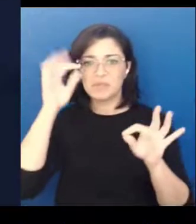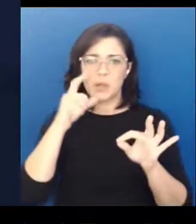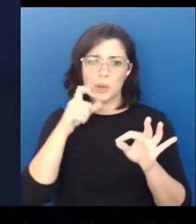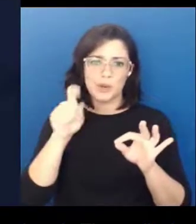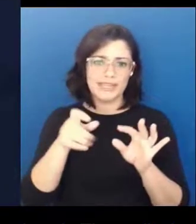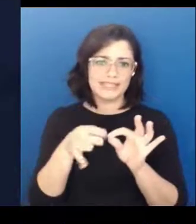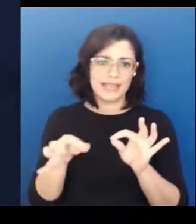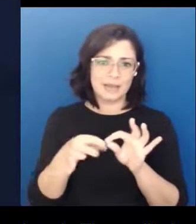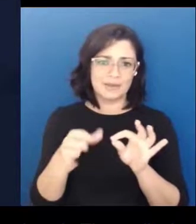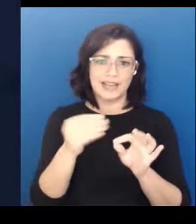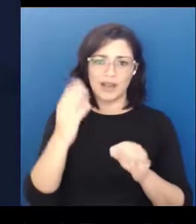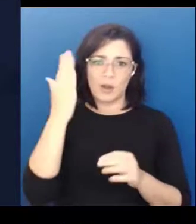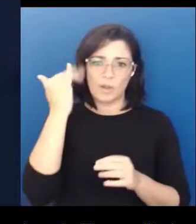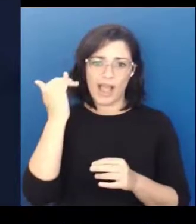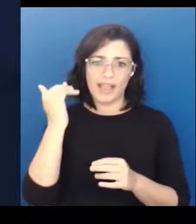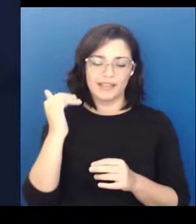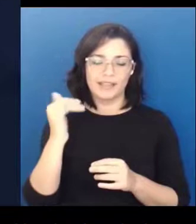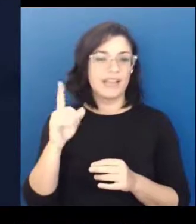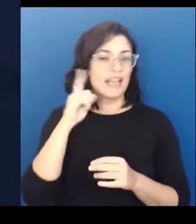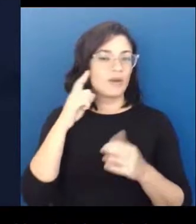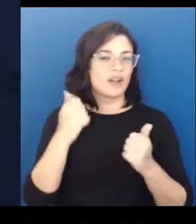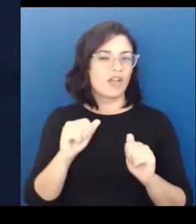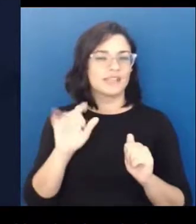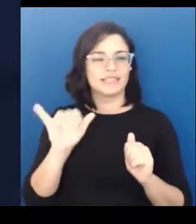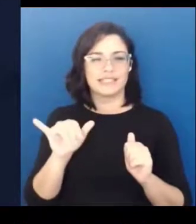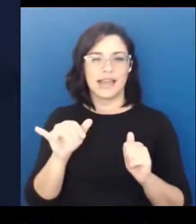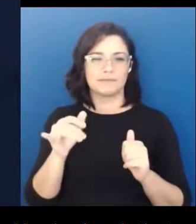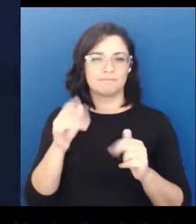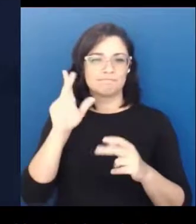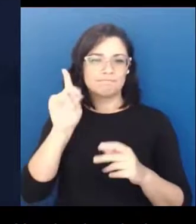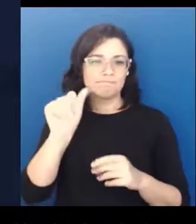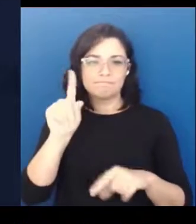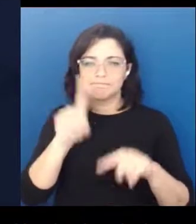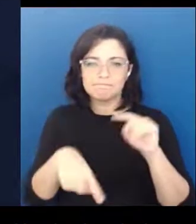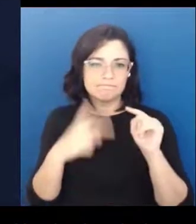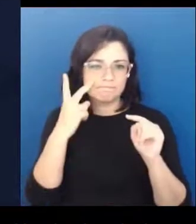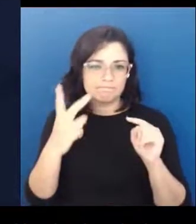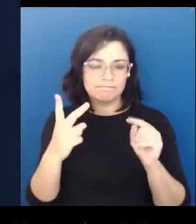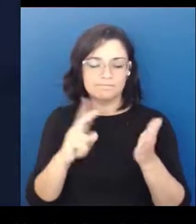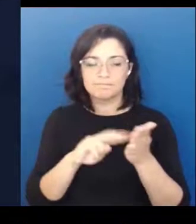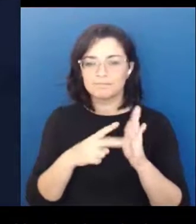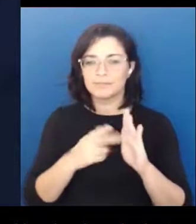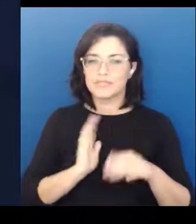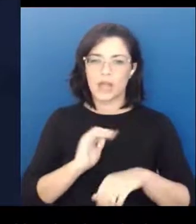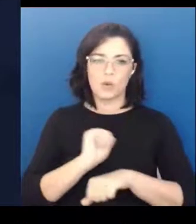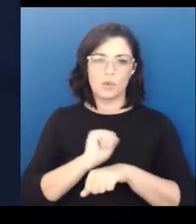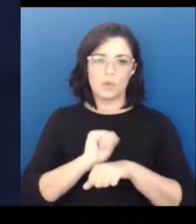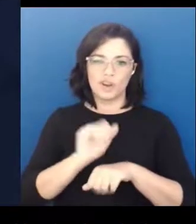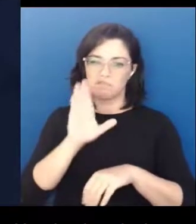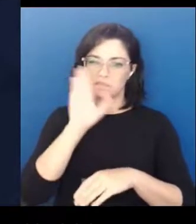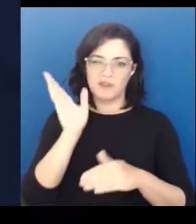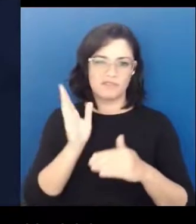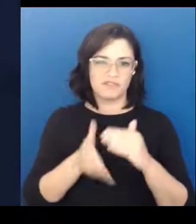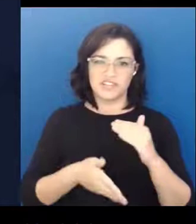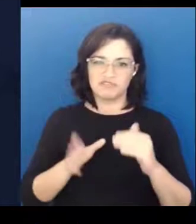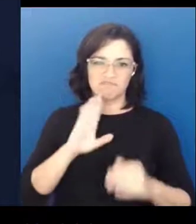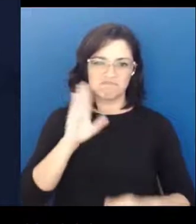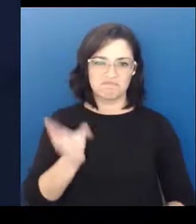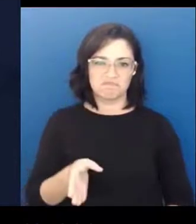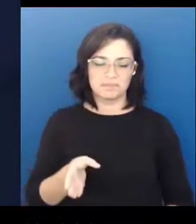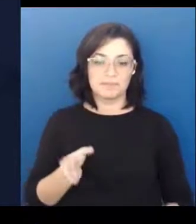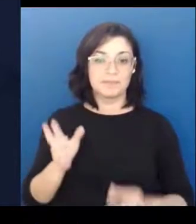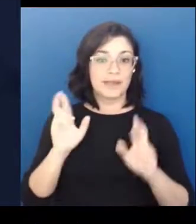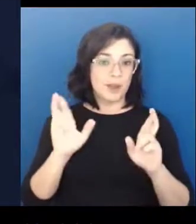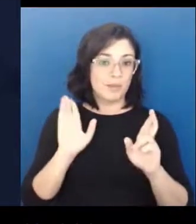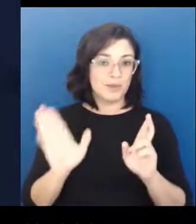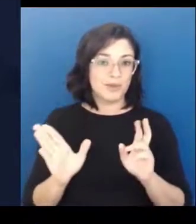invisible disability, so our work will never be done. I hope you will consider joining us today. The new Captioning